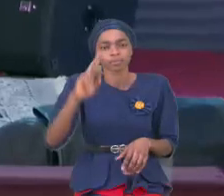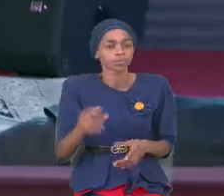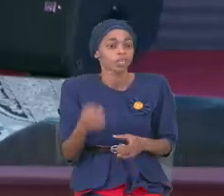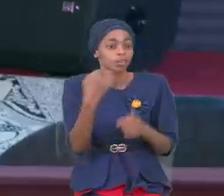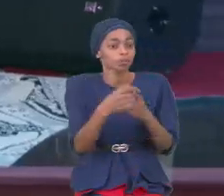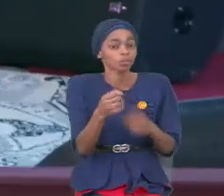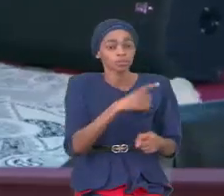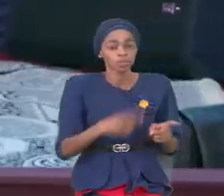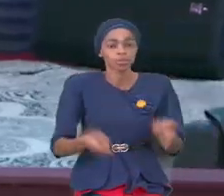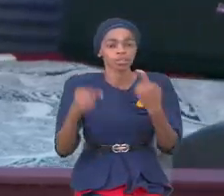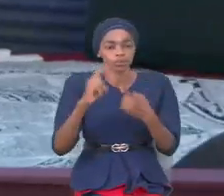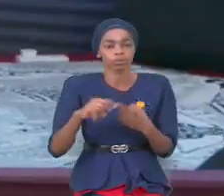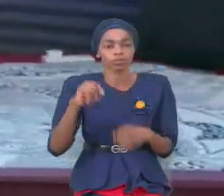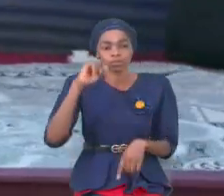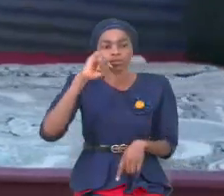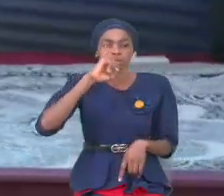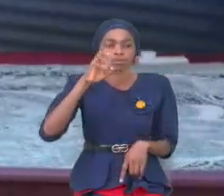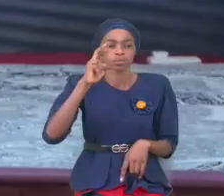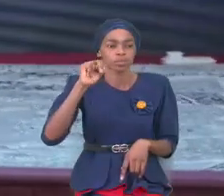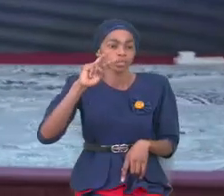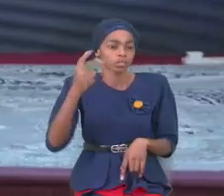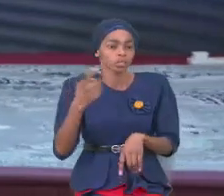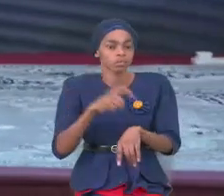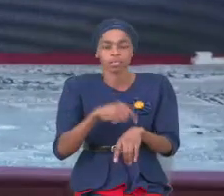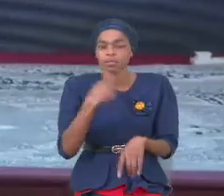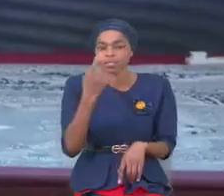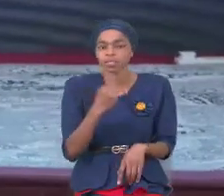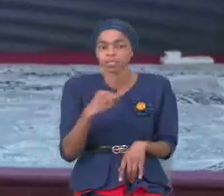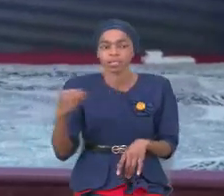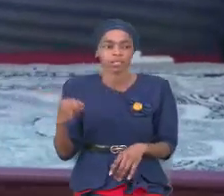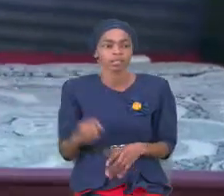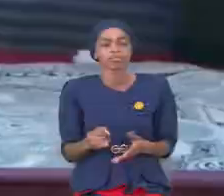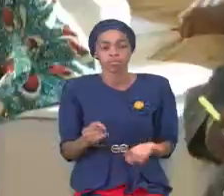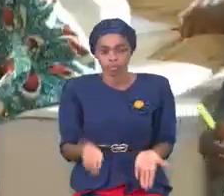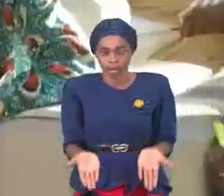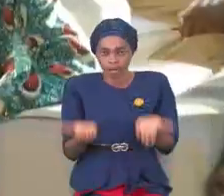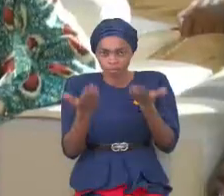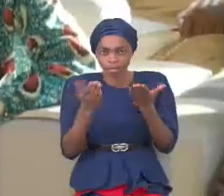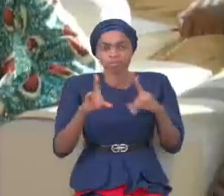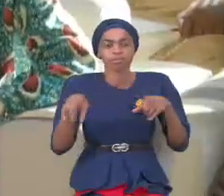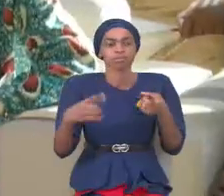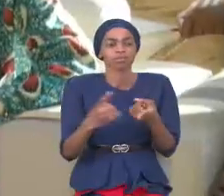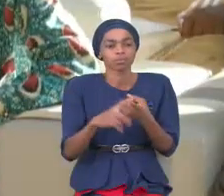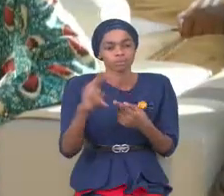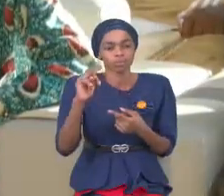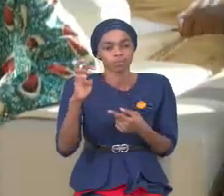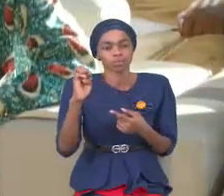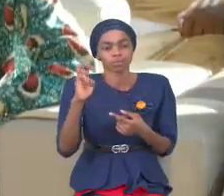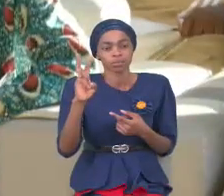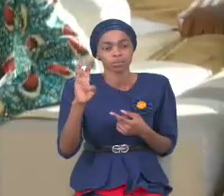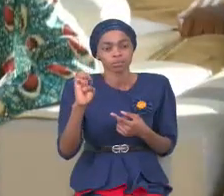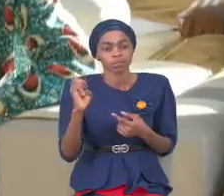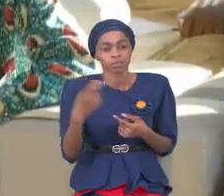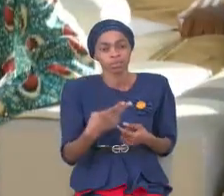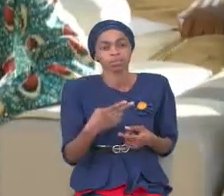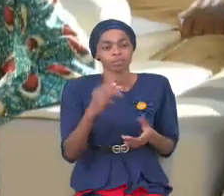time, saying, look at verse 2. In verse 2 it says, arise, go unto Nineveh, that great city,